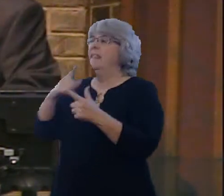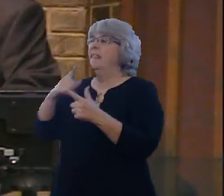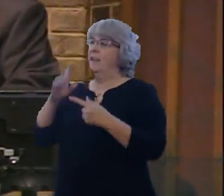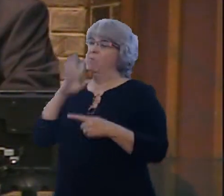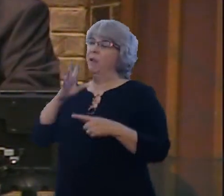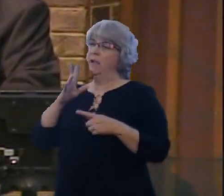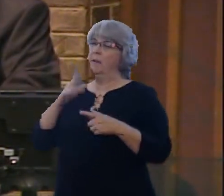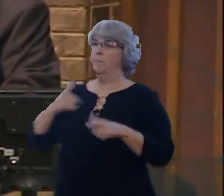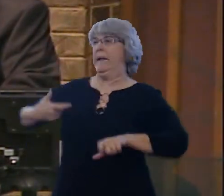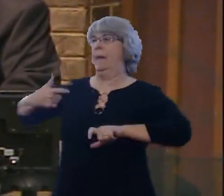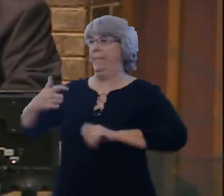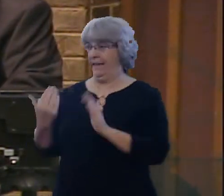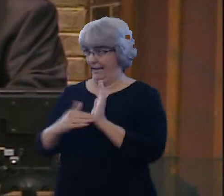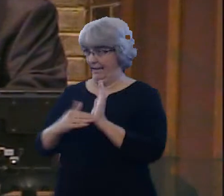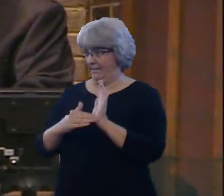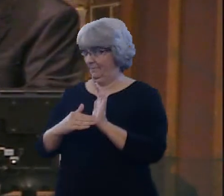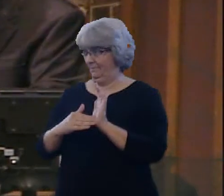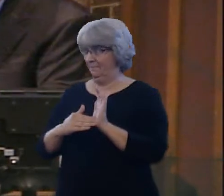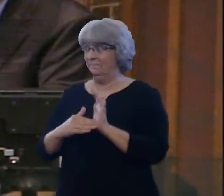second line.